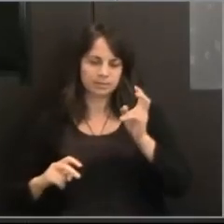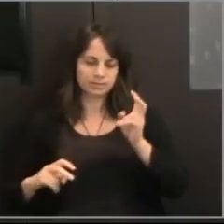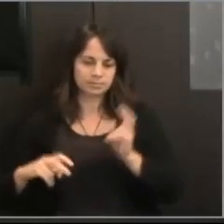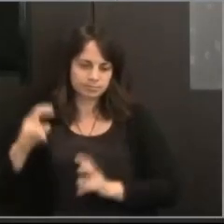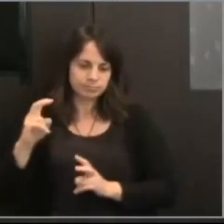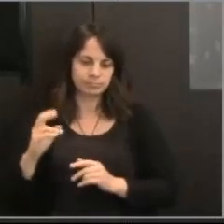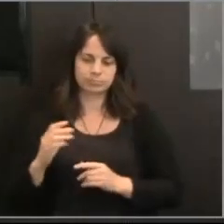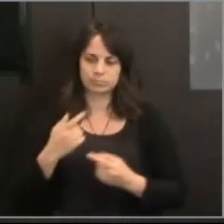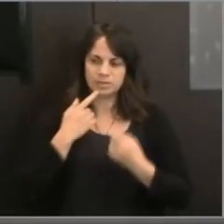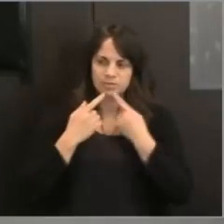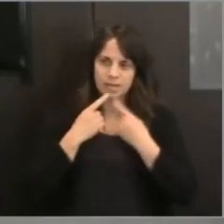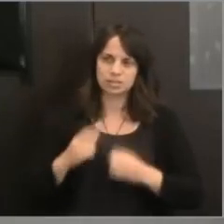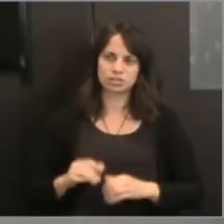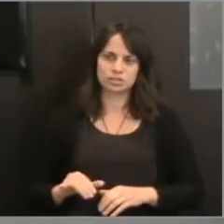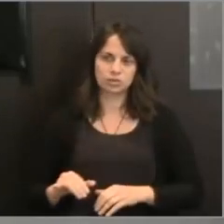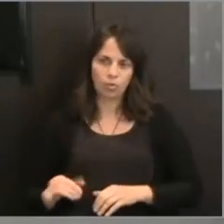of